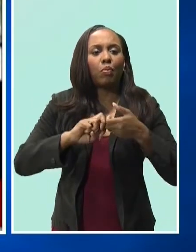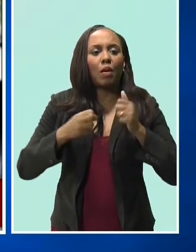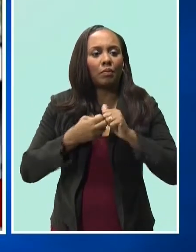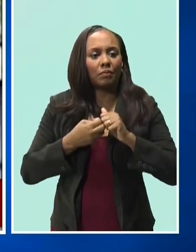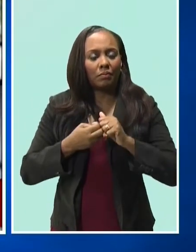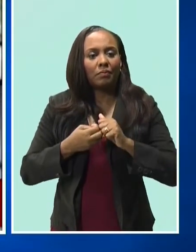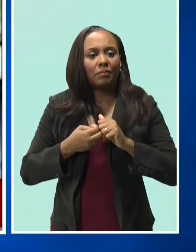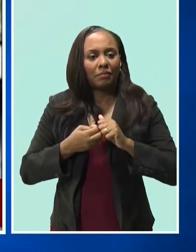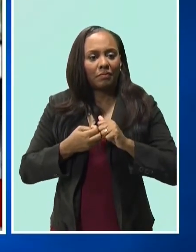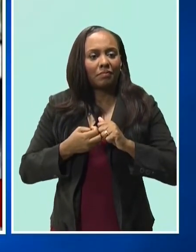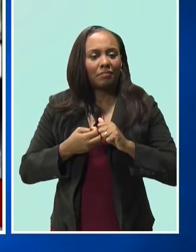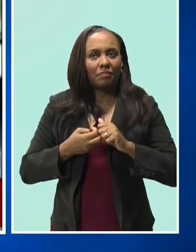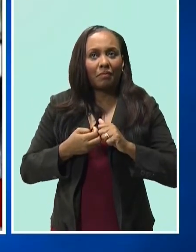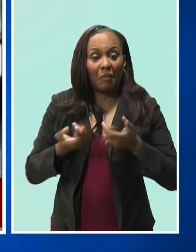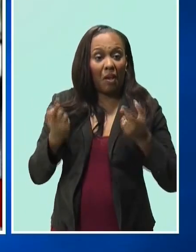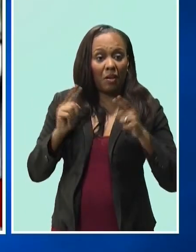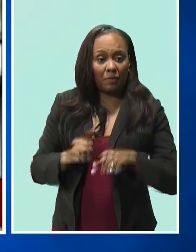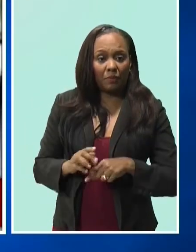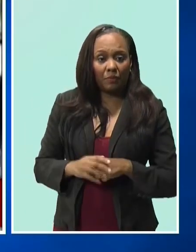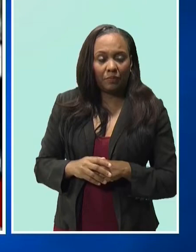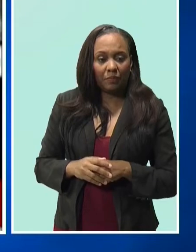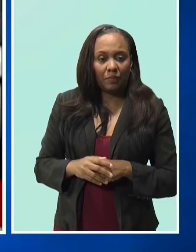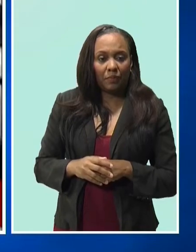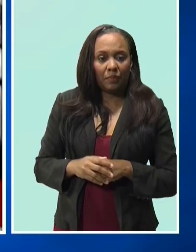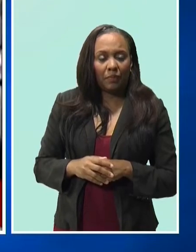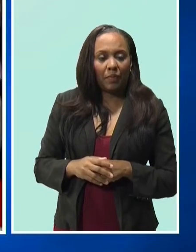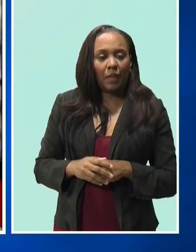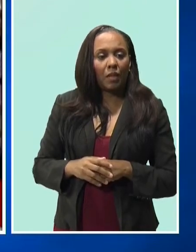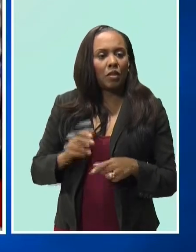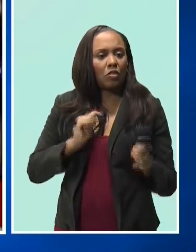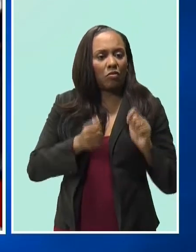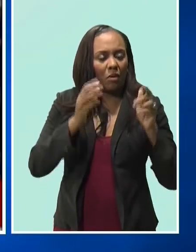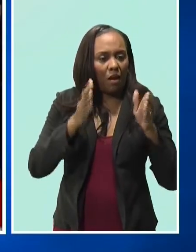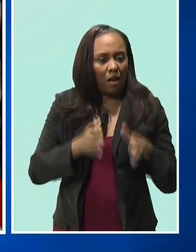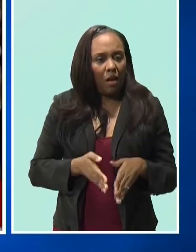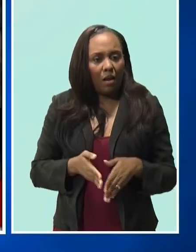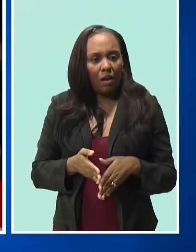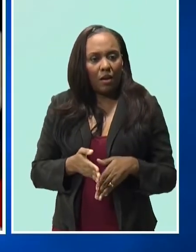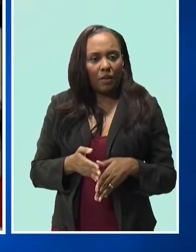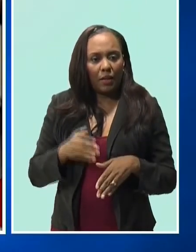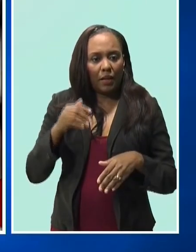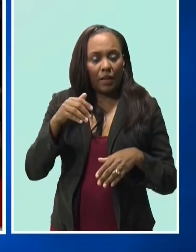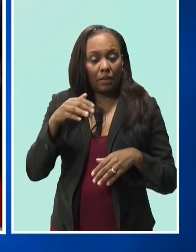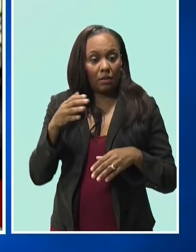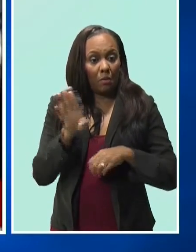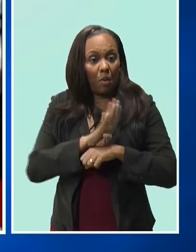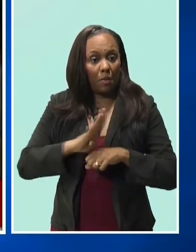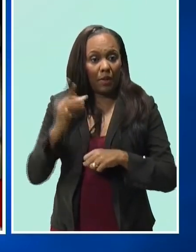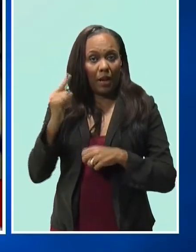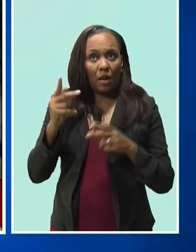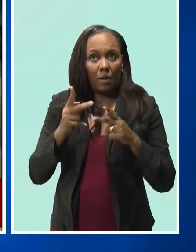News understands that they were already at the Grantley Adams Airport when they were told they had to